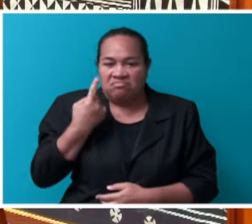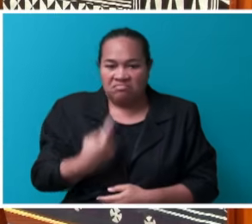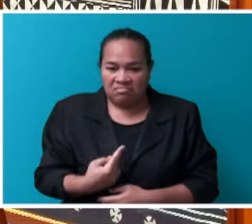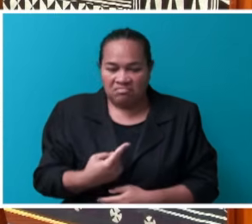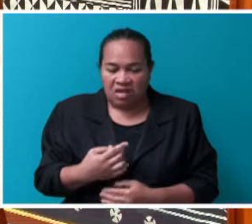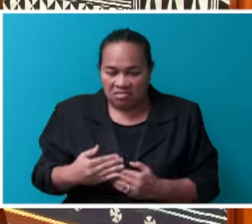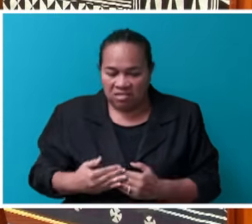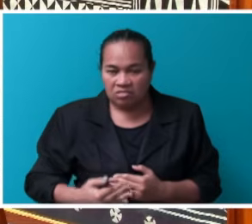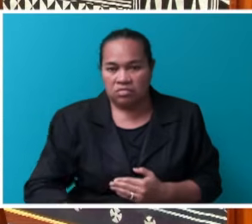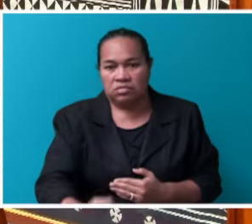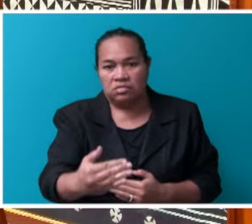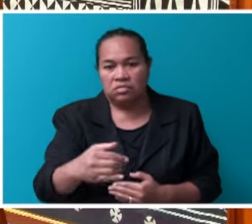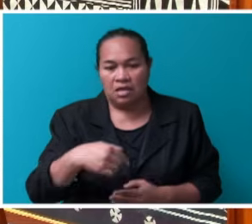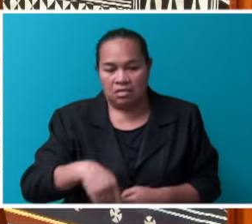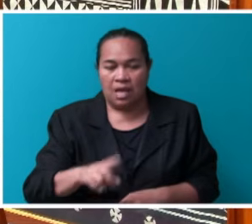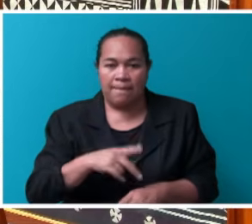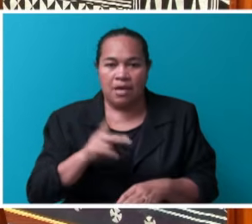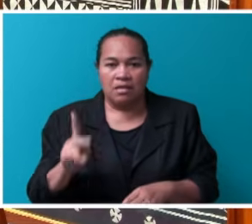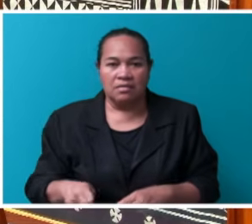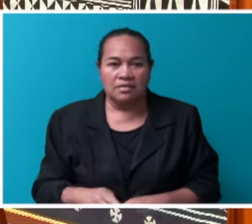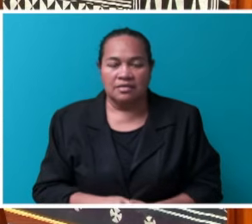of this parliamentary term.